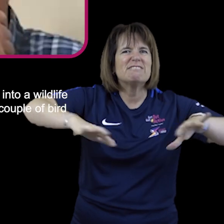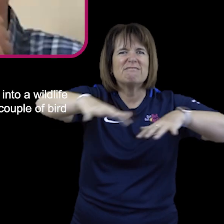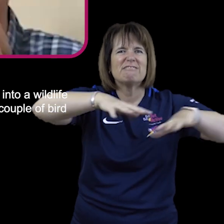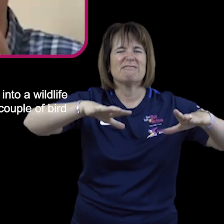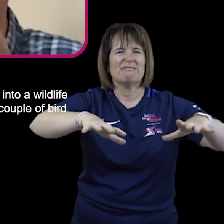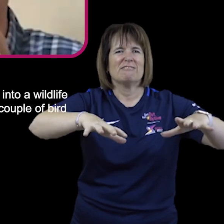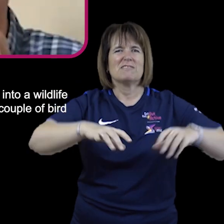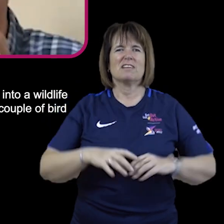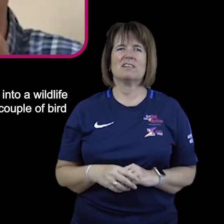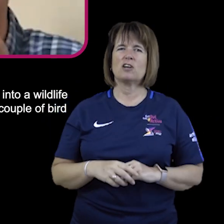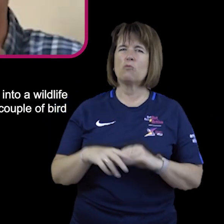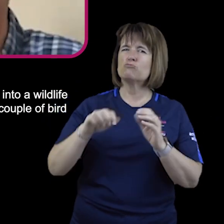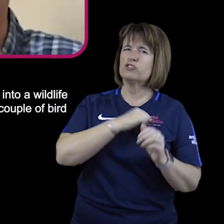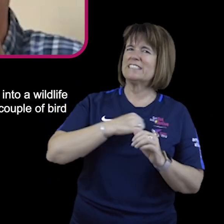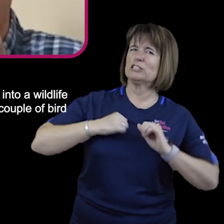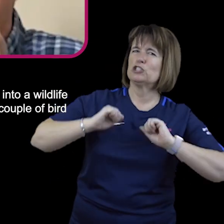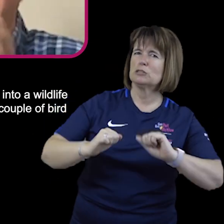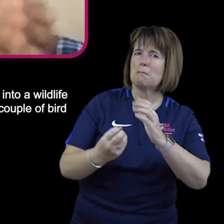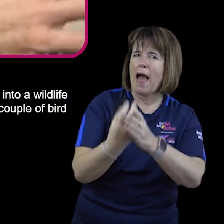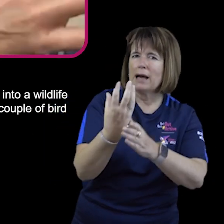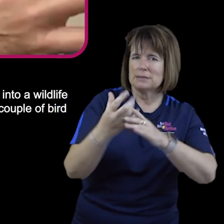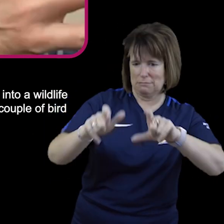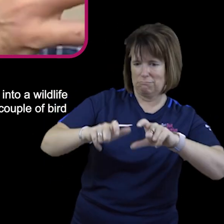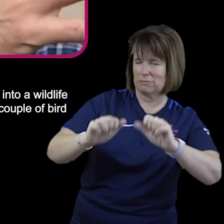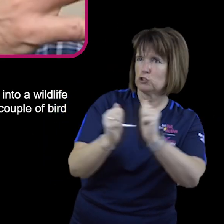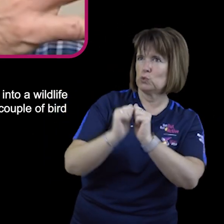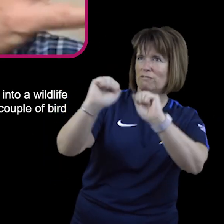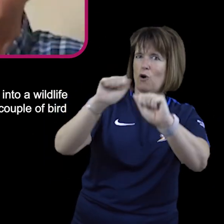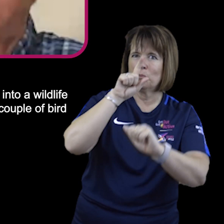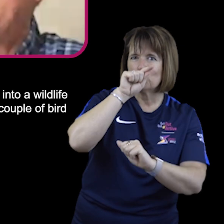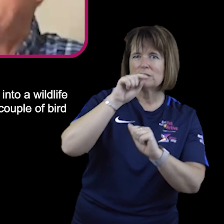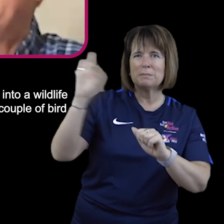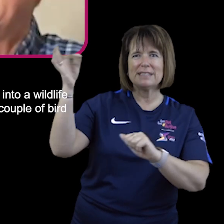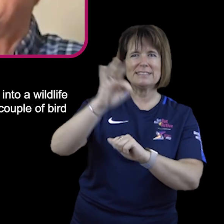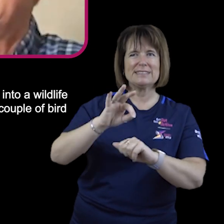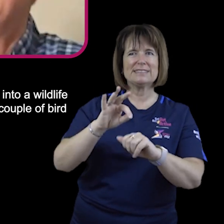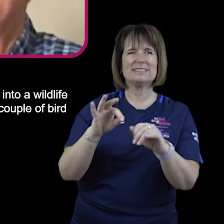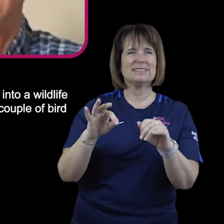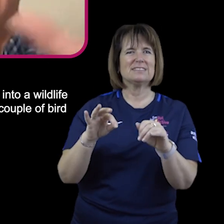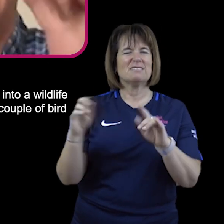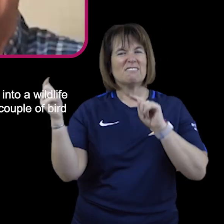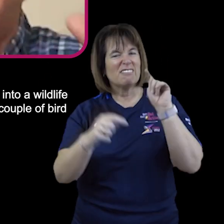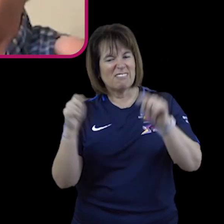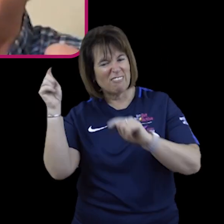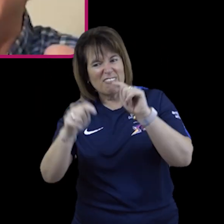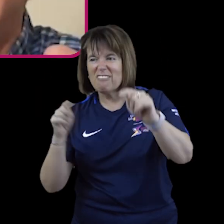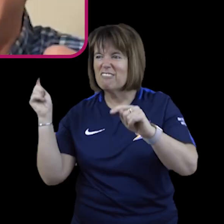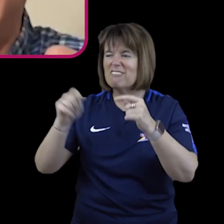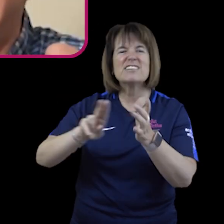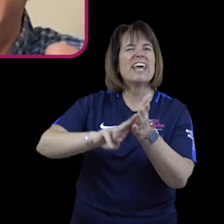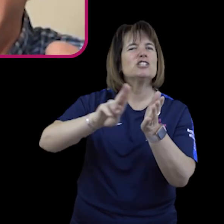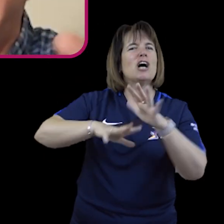British plants for the birds and the bees. Put in a couple of bird boxes. What do they call it? A bee